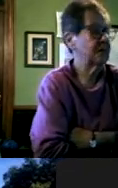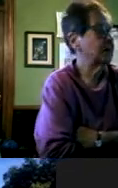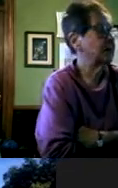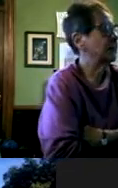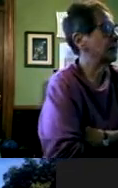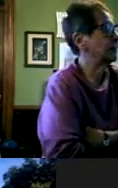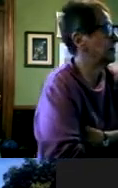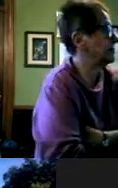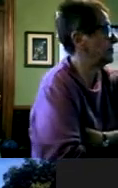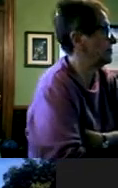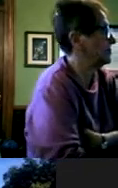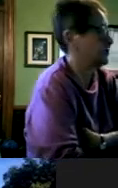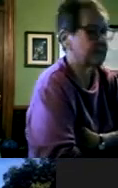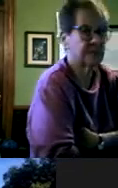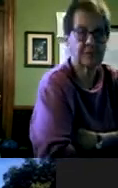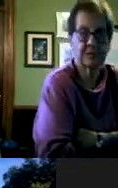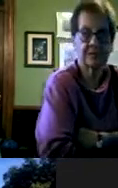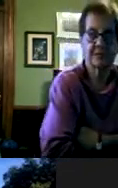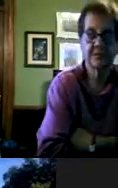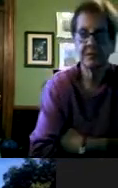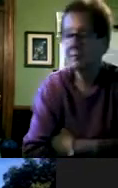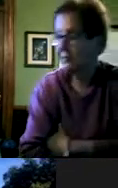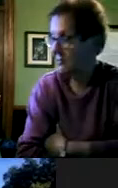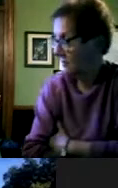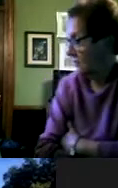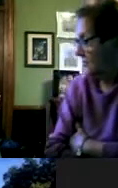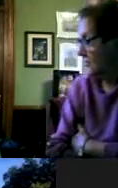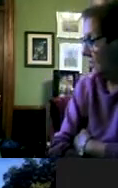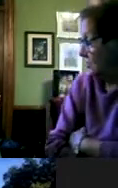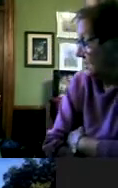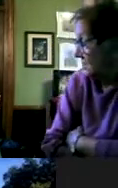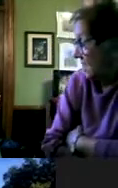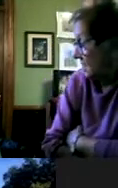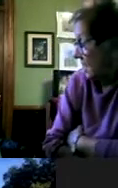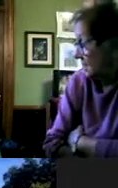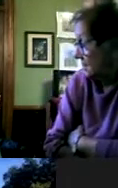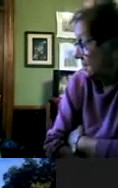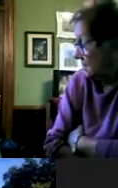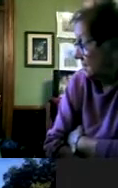what particular infrastructure is going into that space?